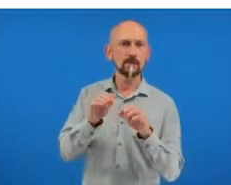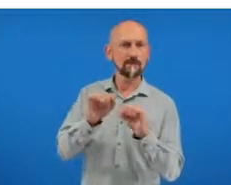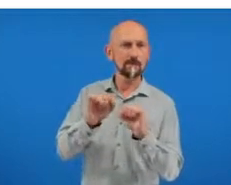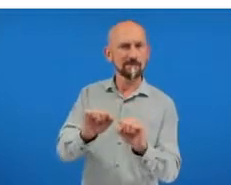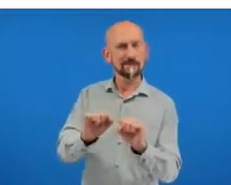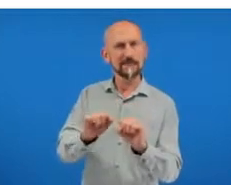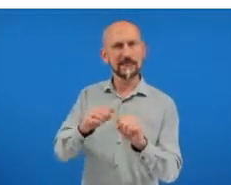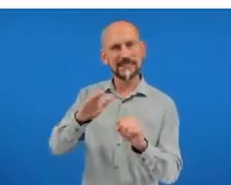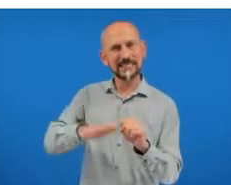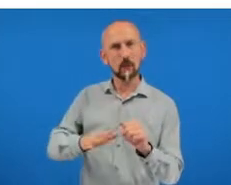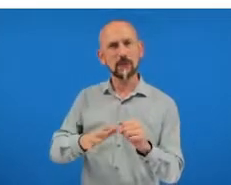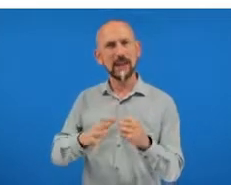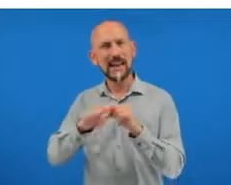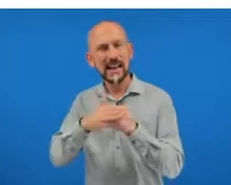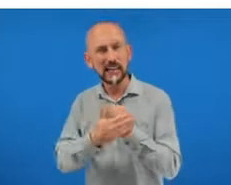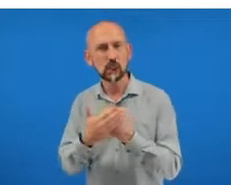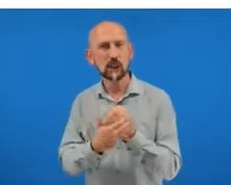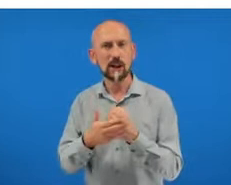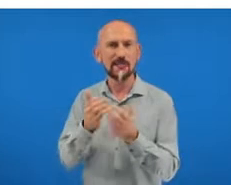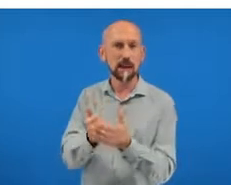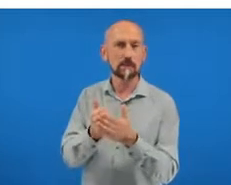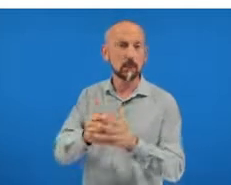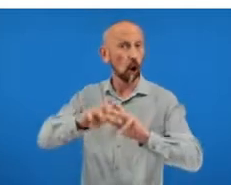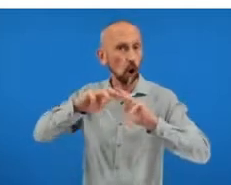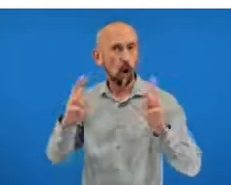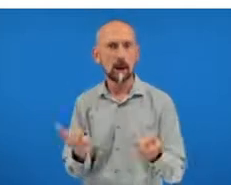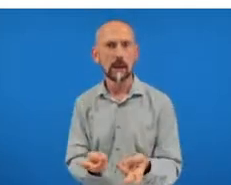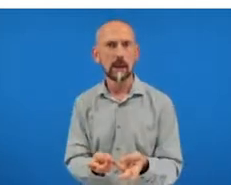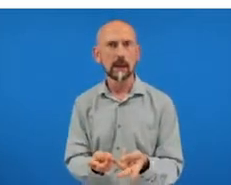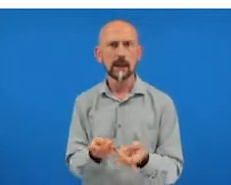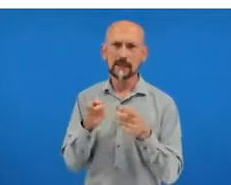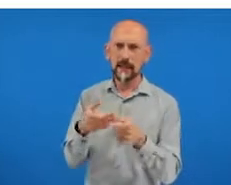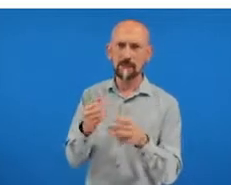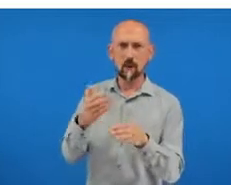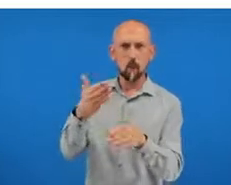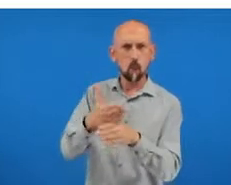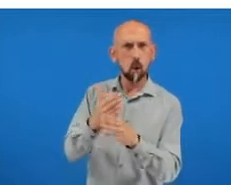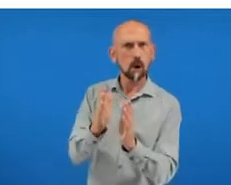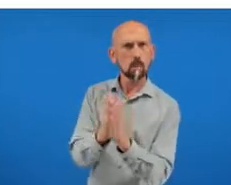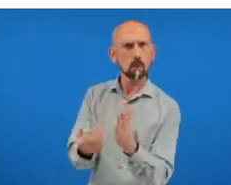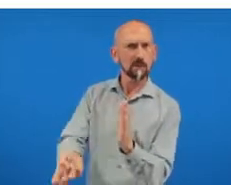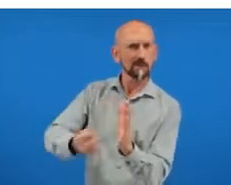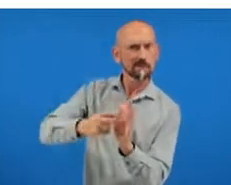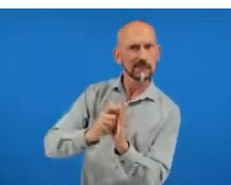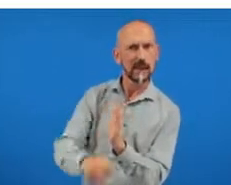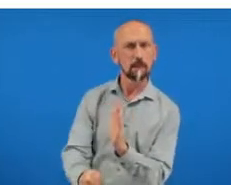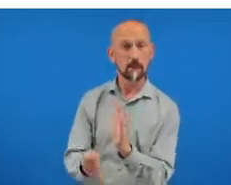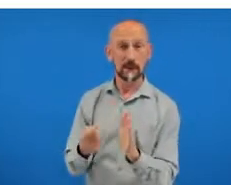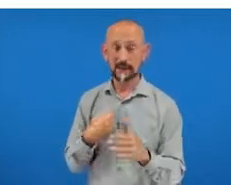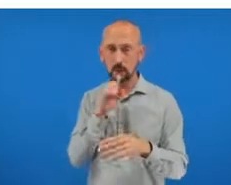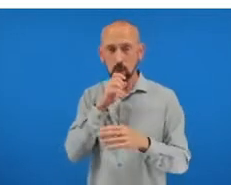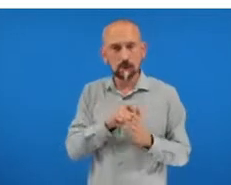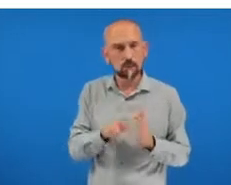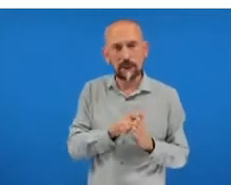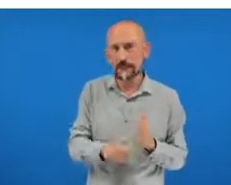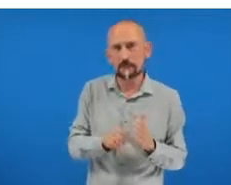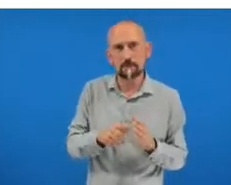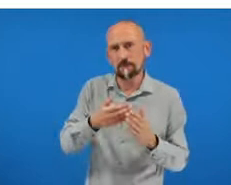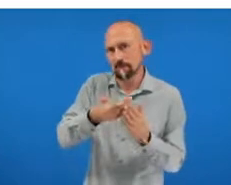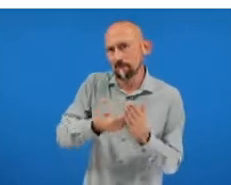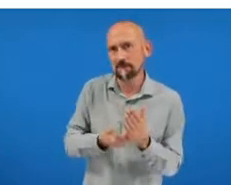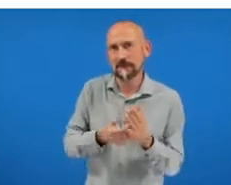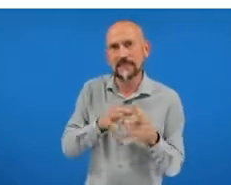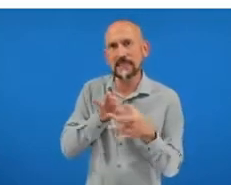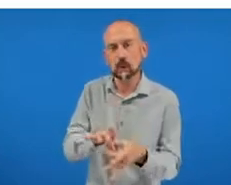So people can sign up to their monthly workbooks, and I write a piece about the current topic. So last month was about dating